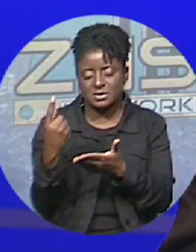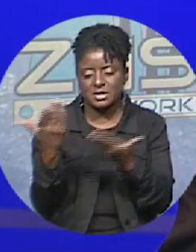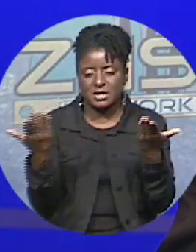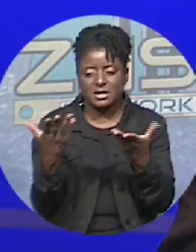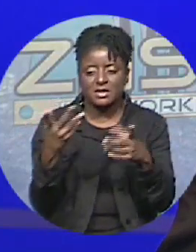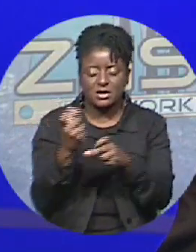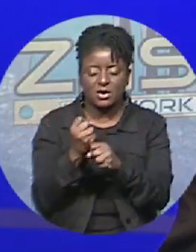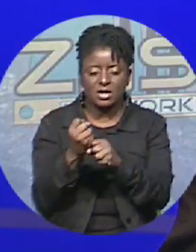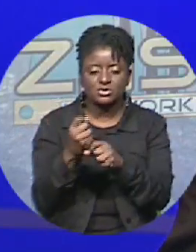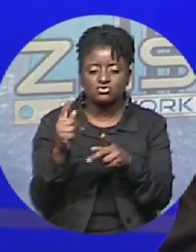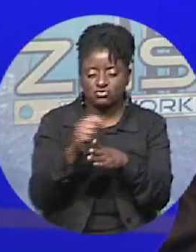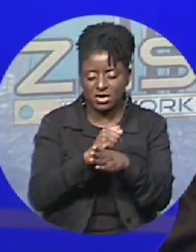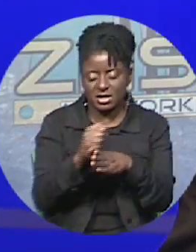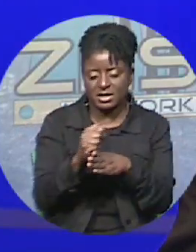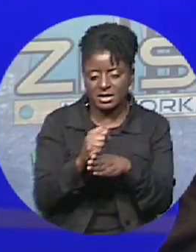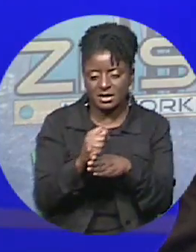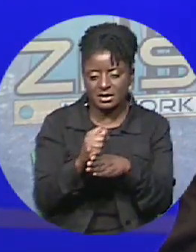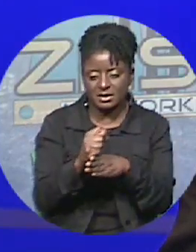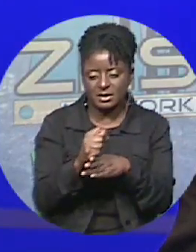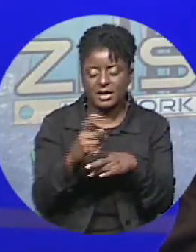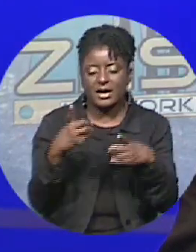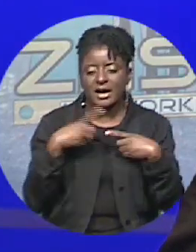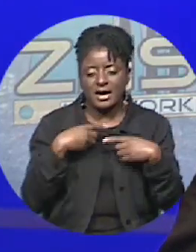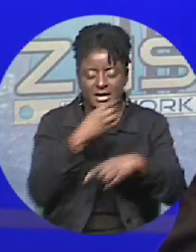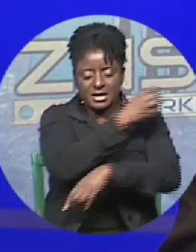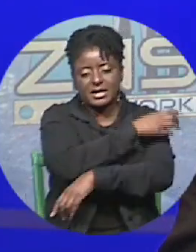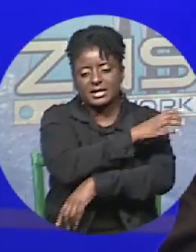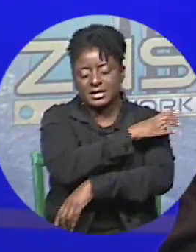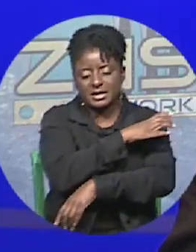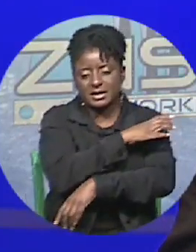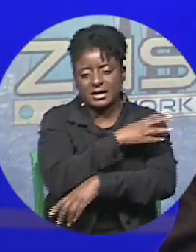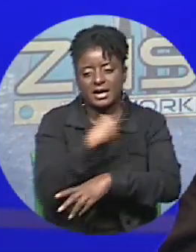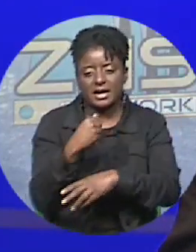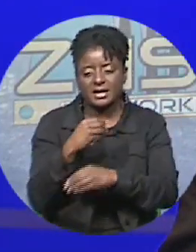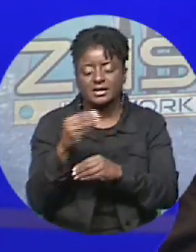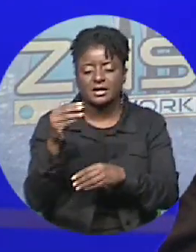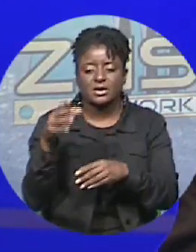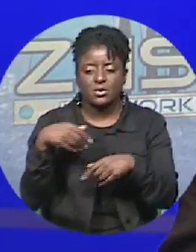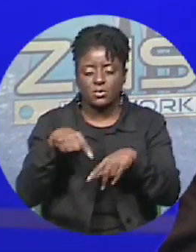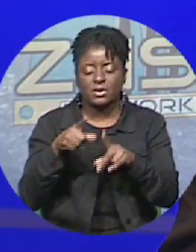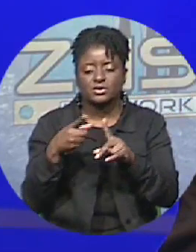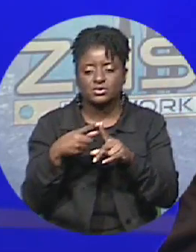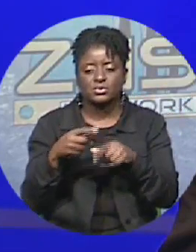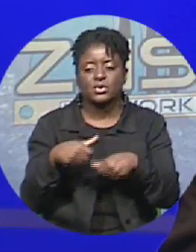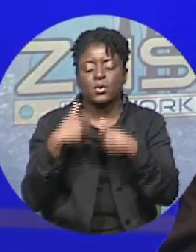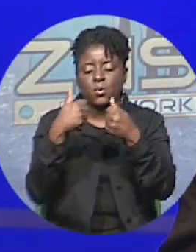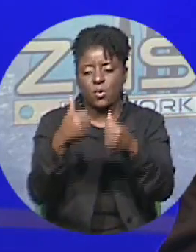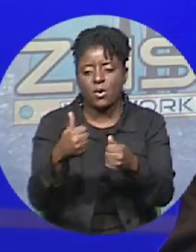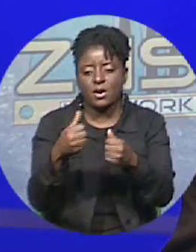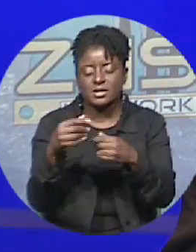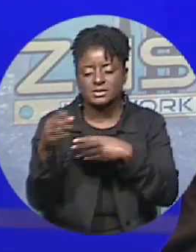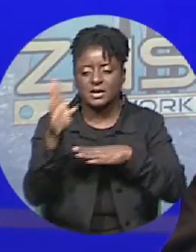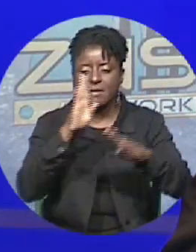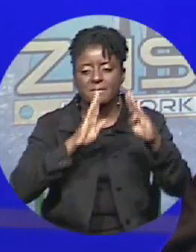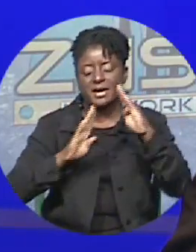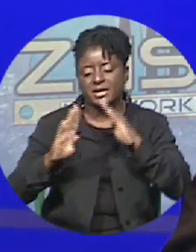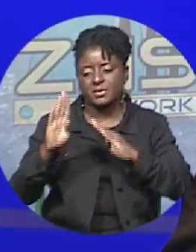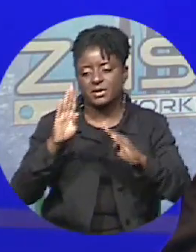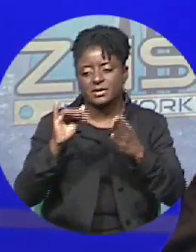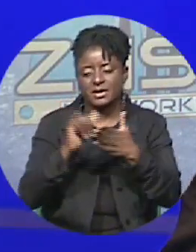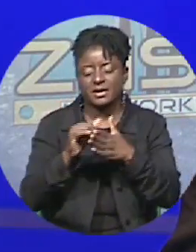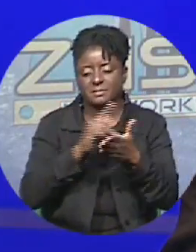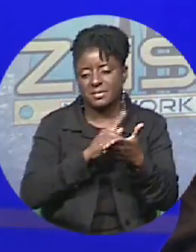on a clinic, and took part in the Bahamas Swimming Federation's inaugural awards banquet, which paid tribute to one of their own in